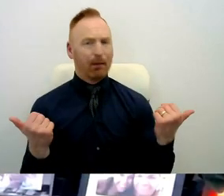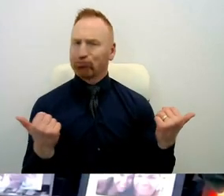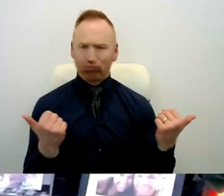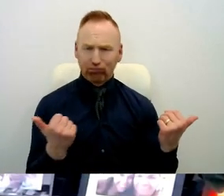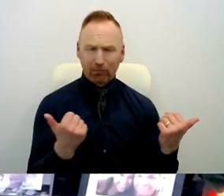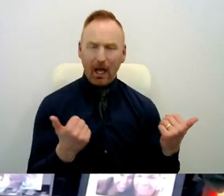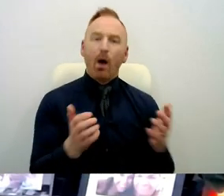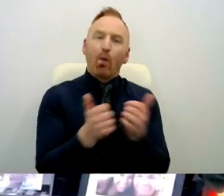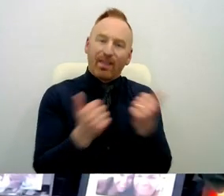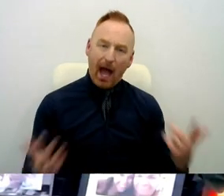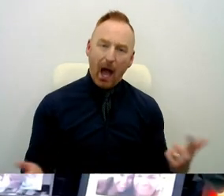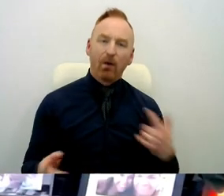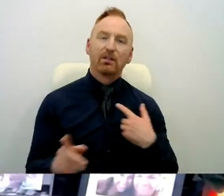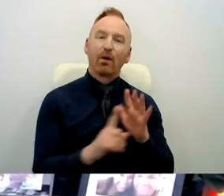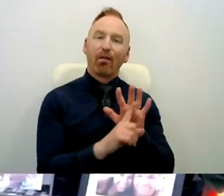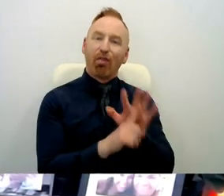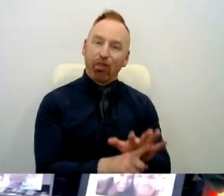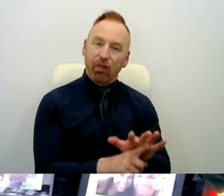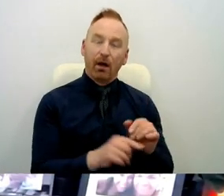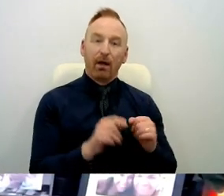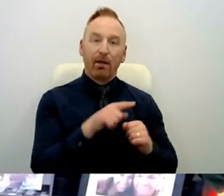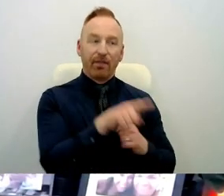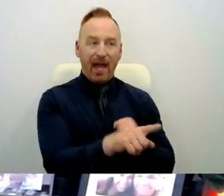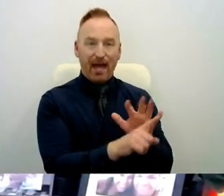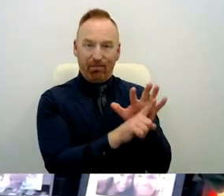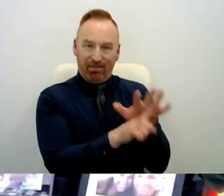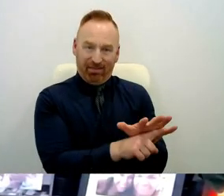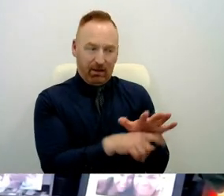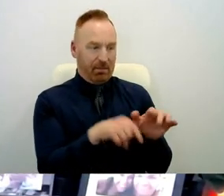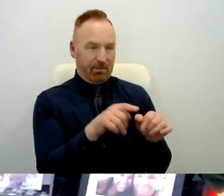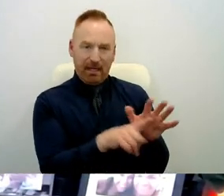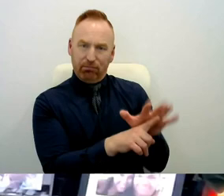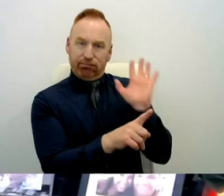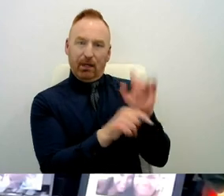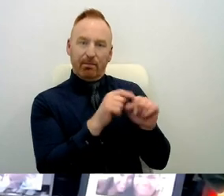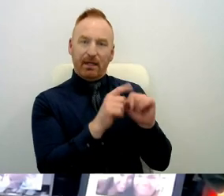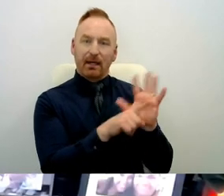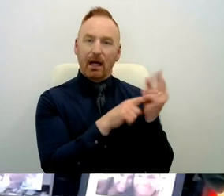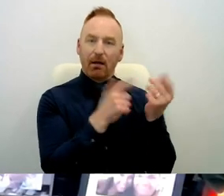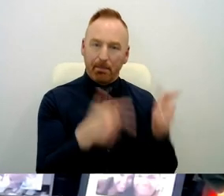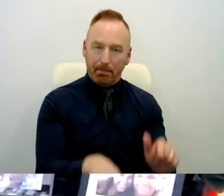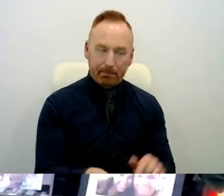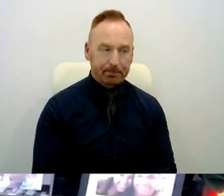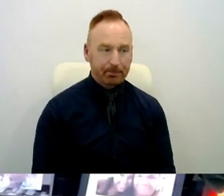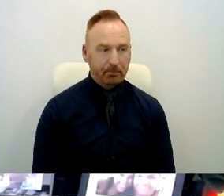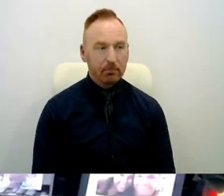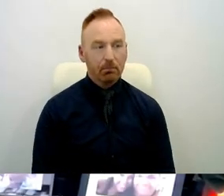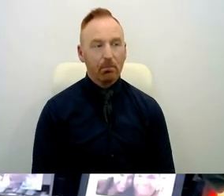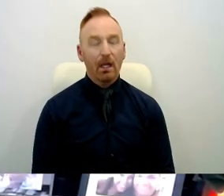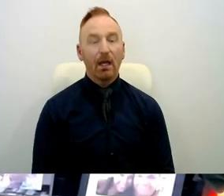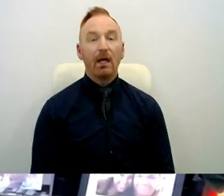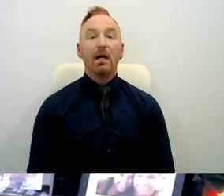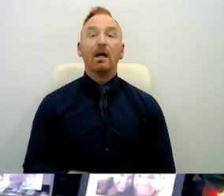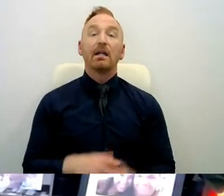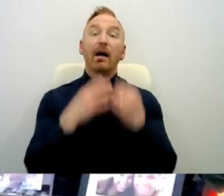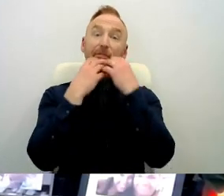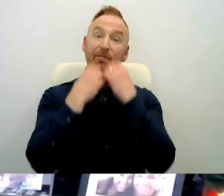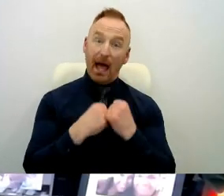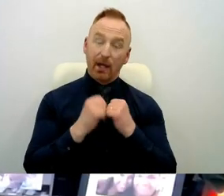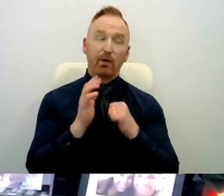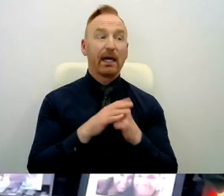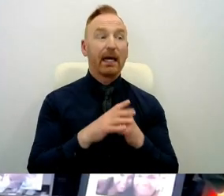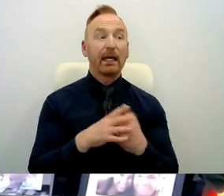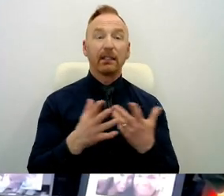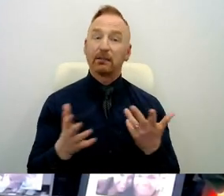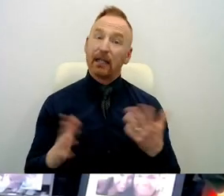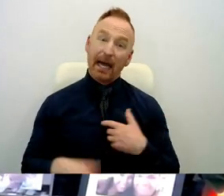legacy of oppression and the resistance to that oppression, because that's what gave birth to that culture. While there's value in embracing the